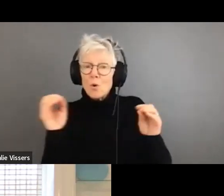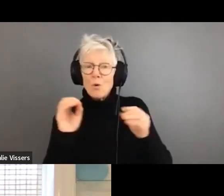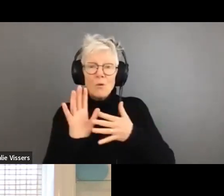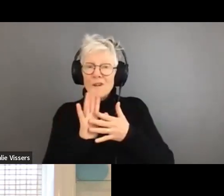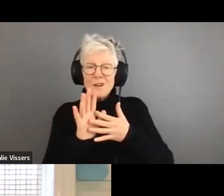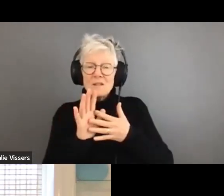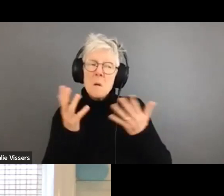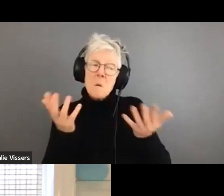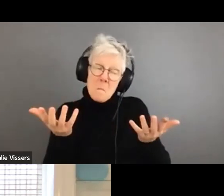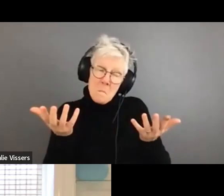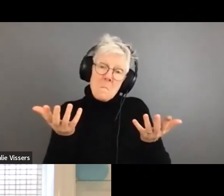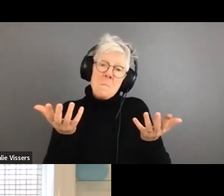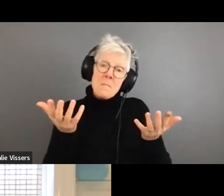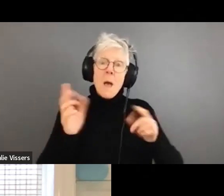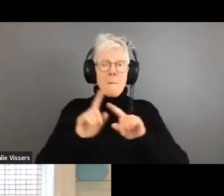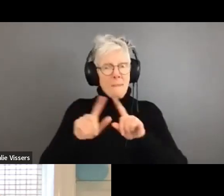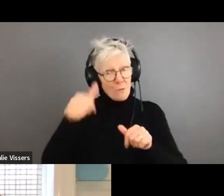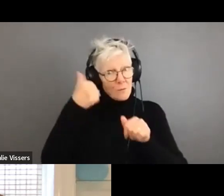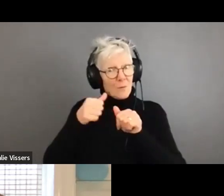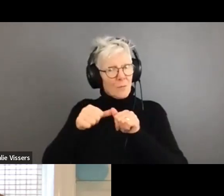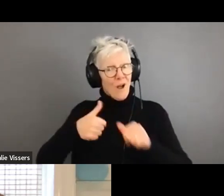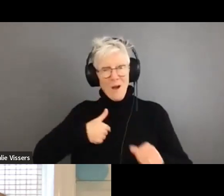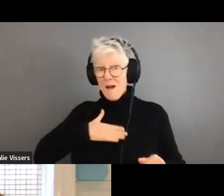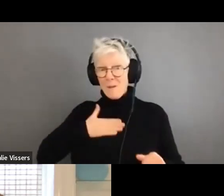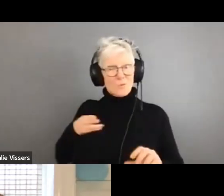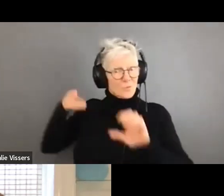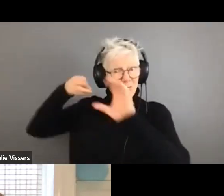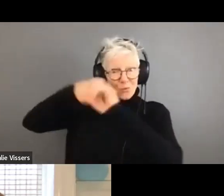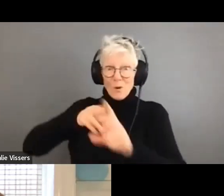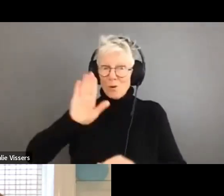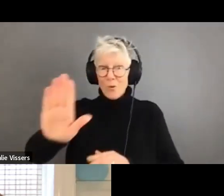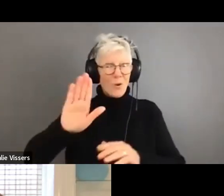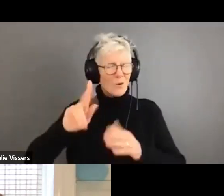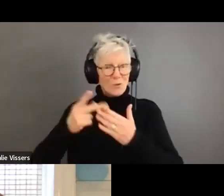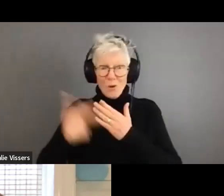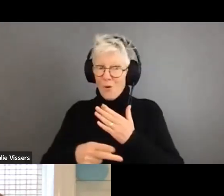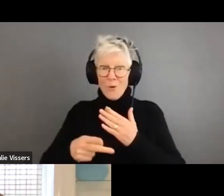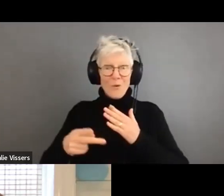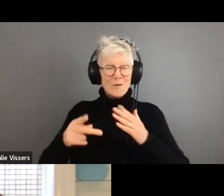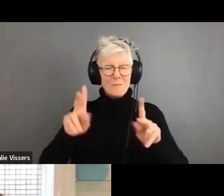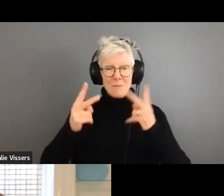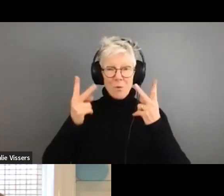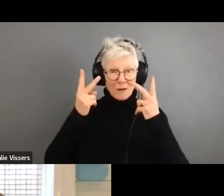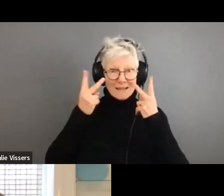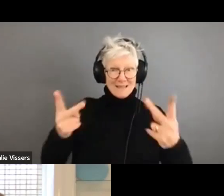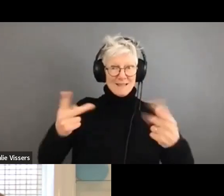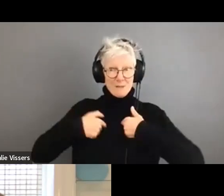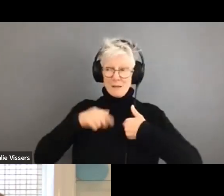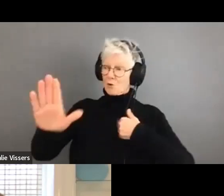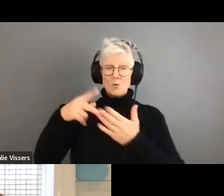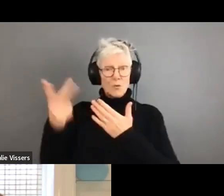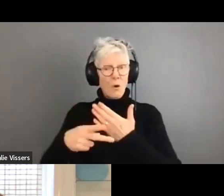I'm more than happy to come on all your shows. Okay. Just putting it out there to add some credibility. But there's